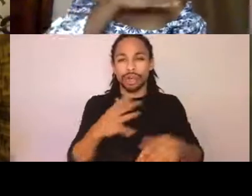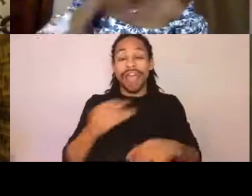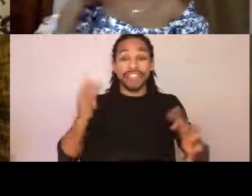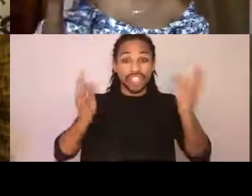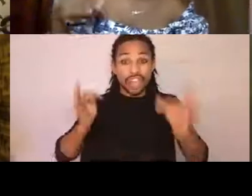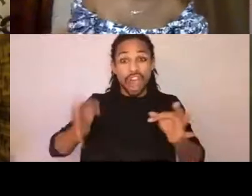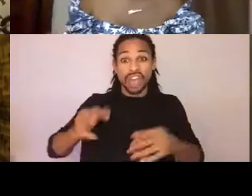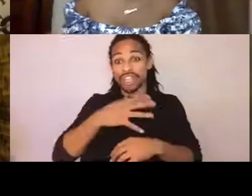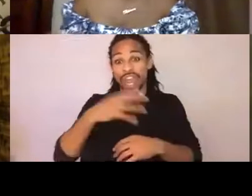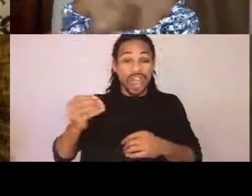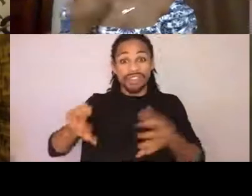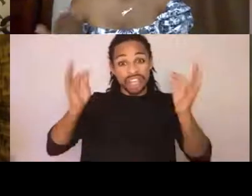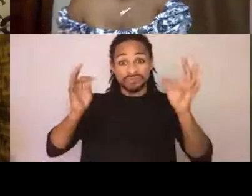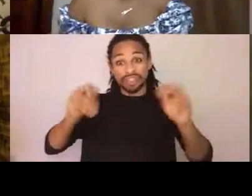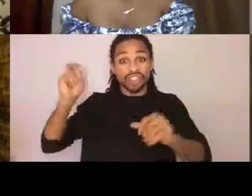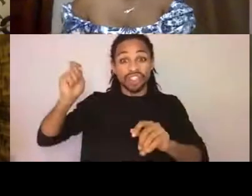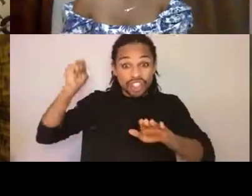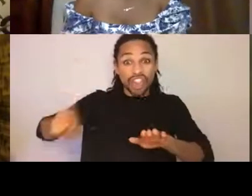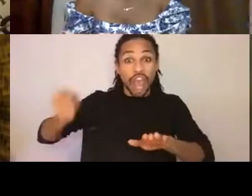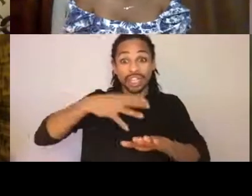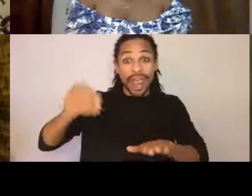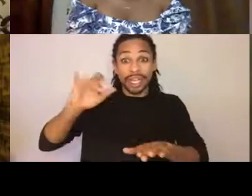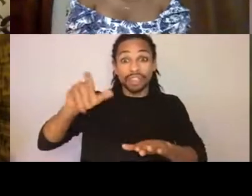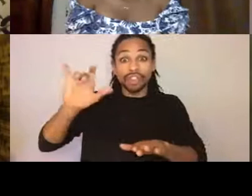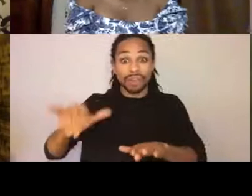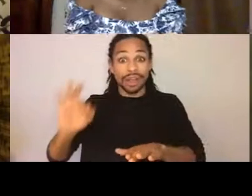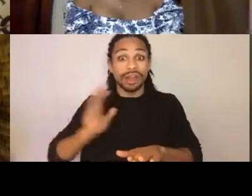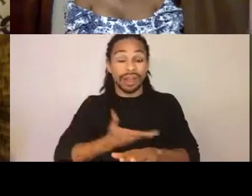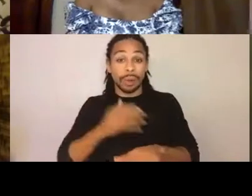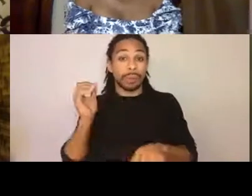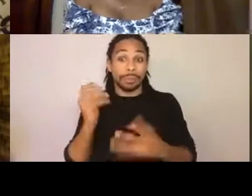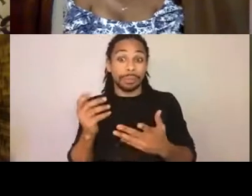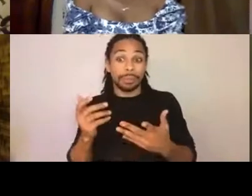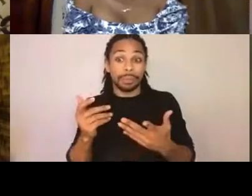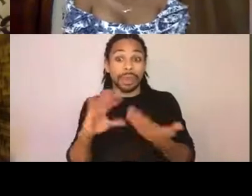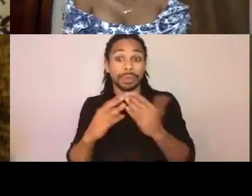own community's experience, and we refuse to be that. So yeah.